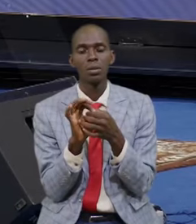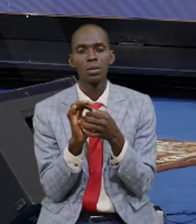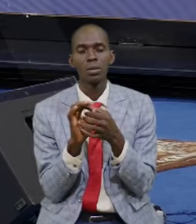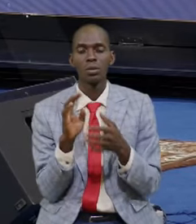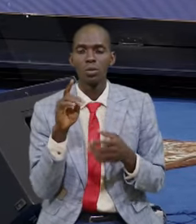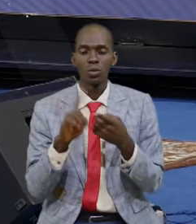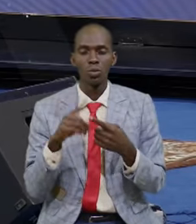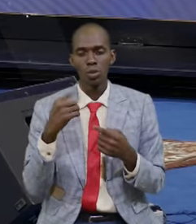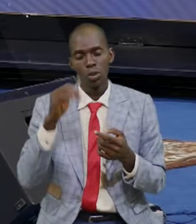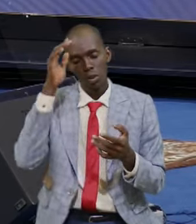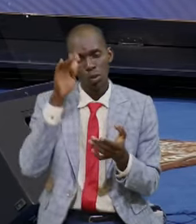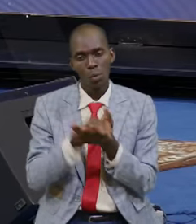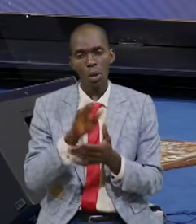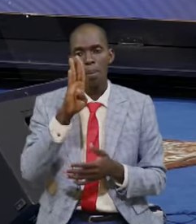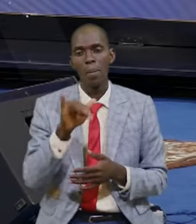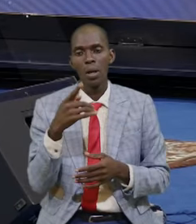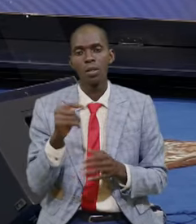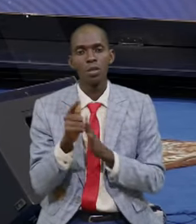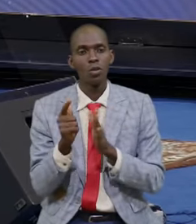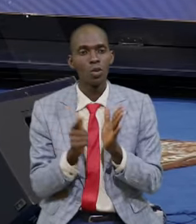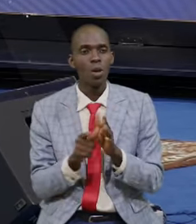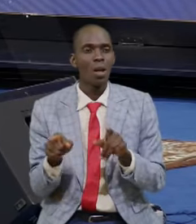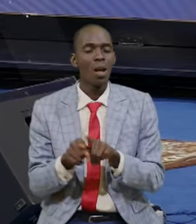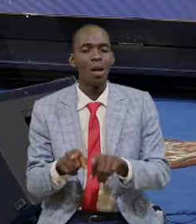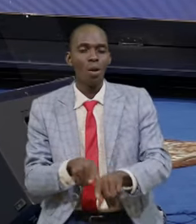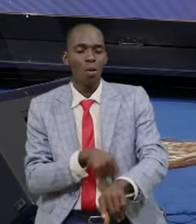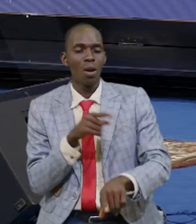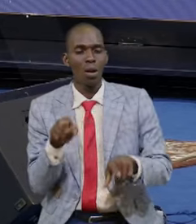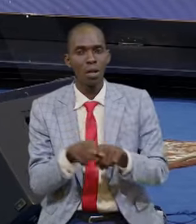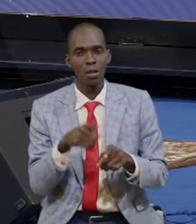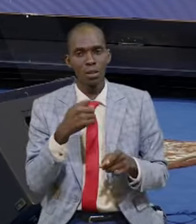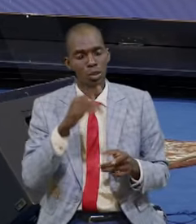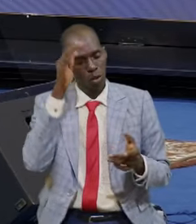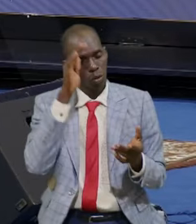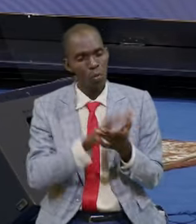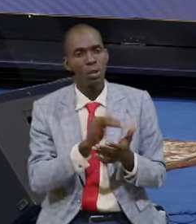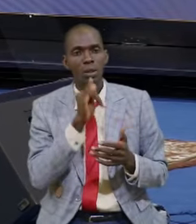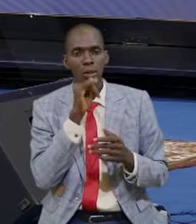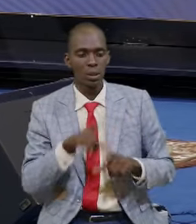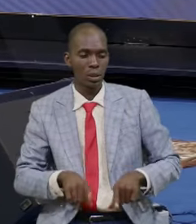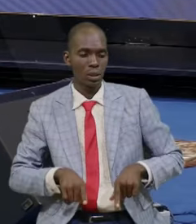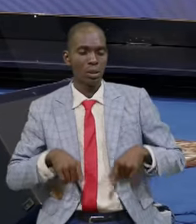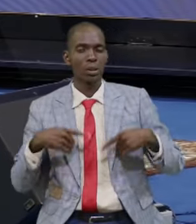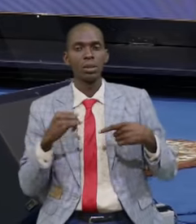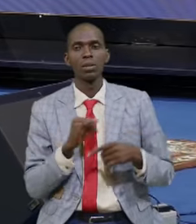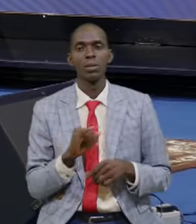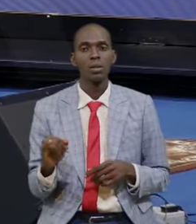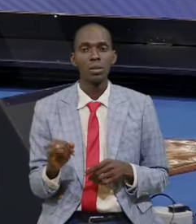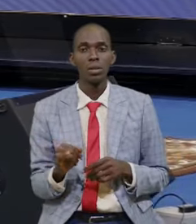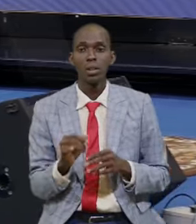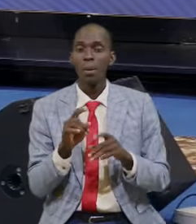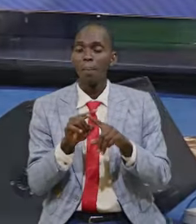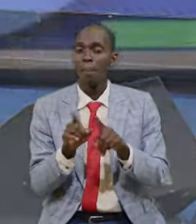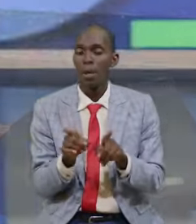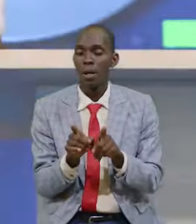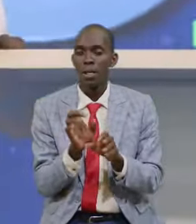husband so long as he liveth. But if the husband be